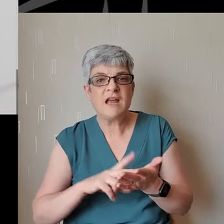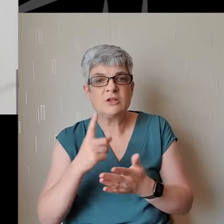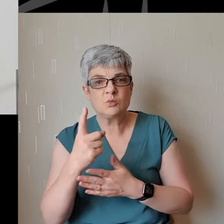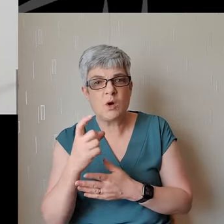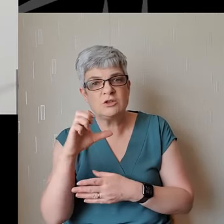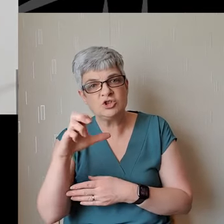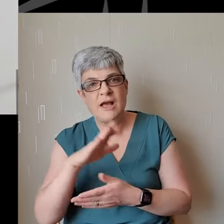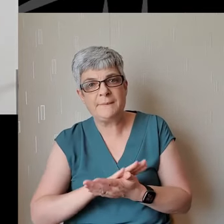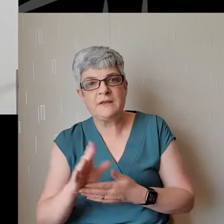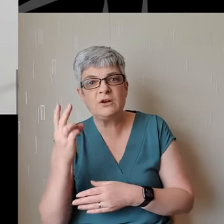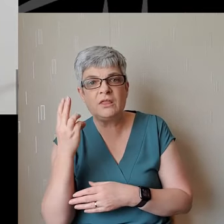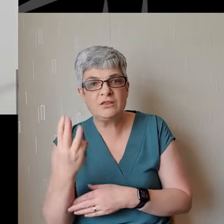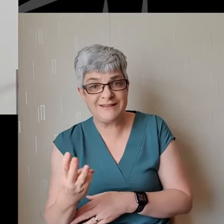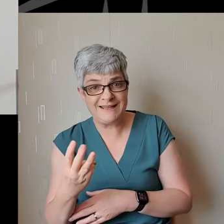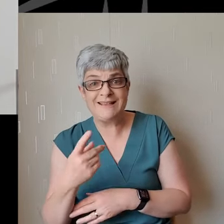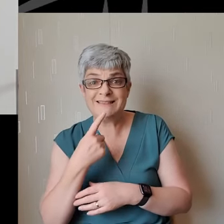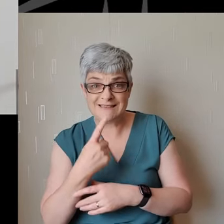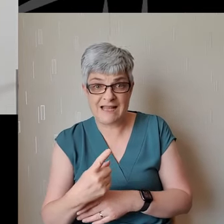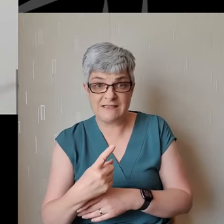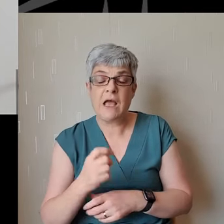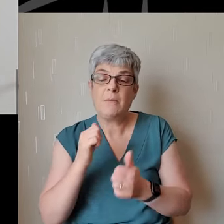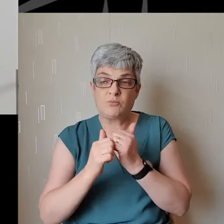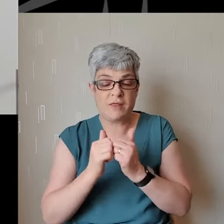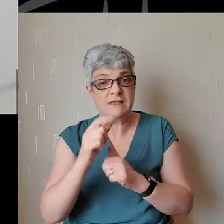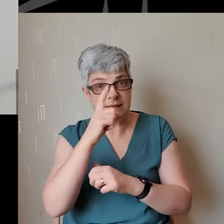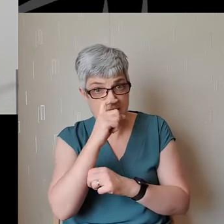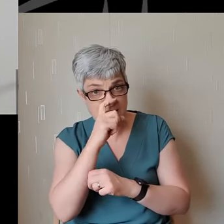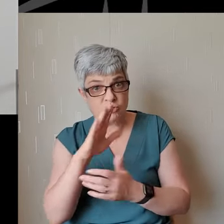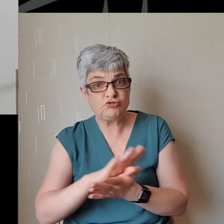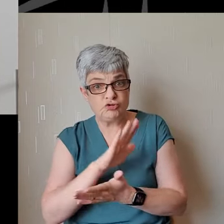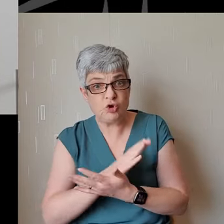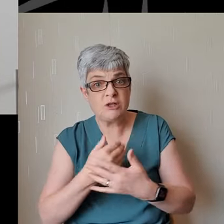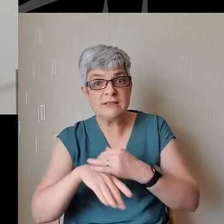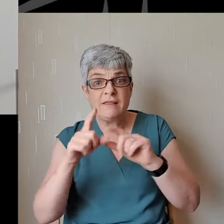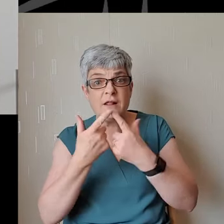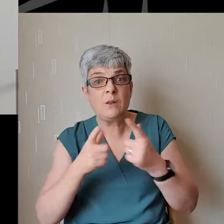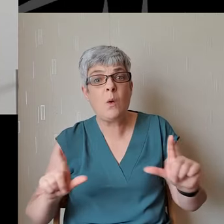chapter 3, "Further, my brothers and sisters, rejoice in the Lord."